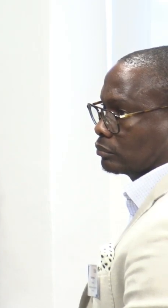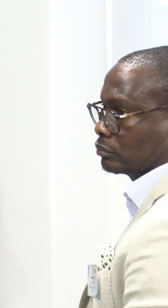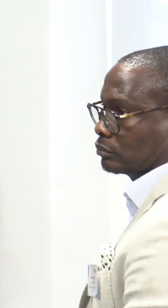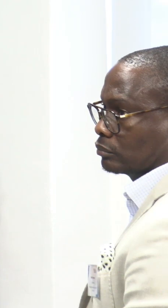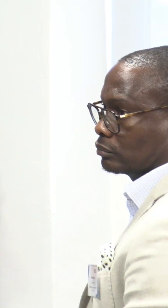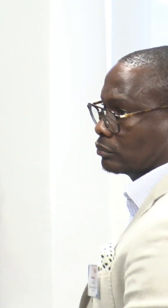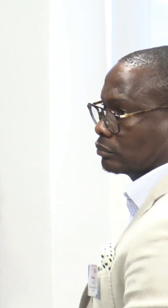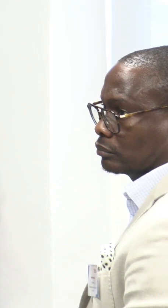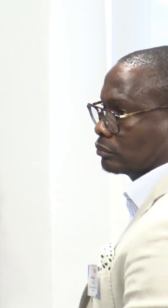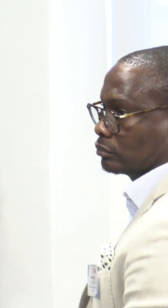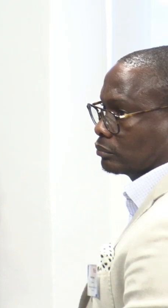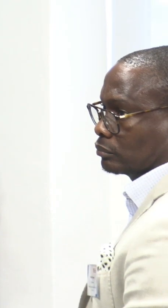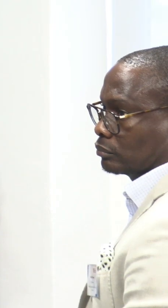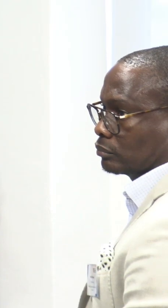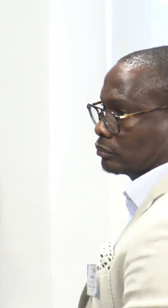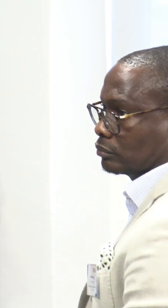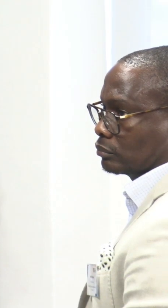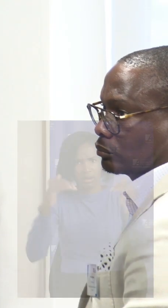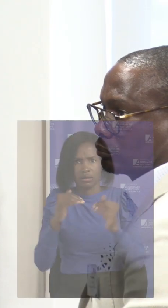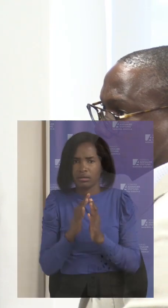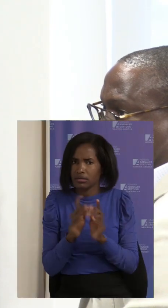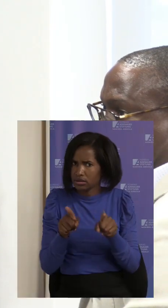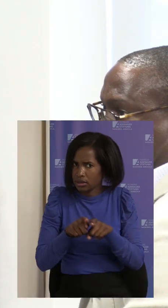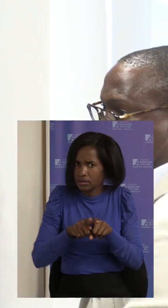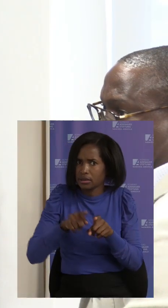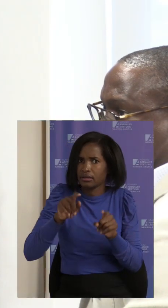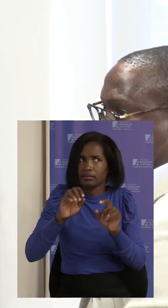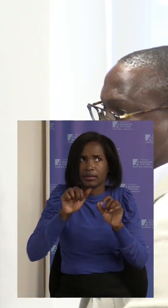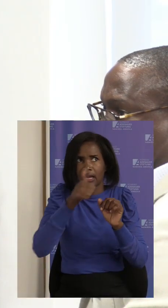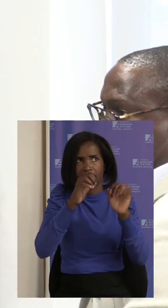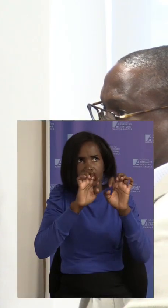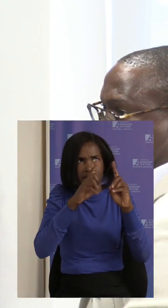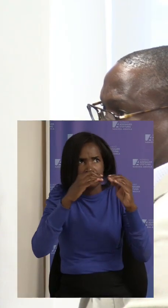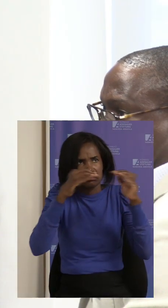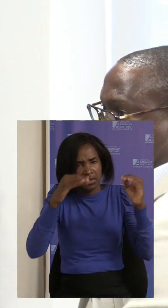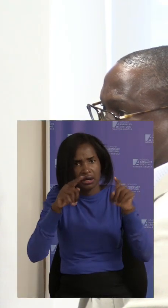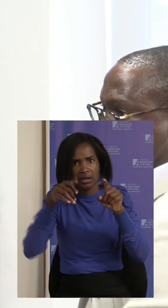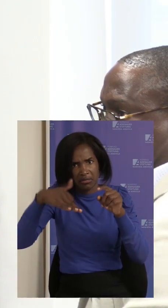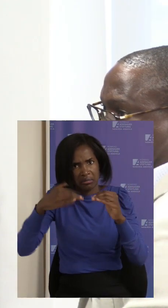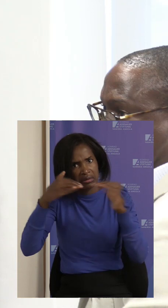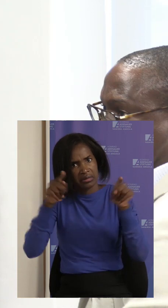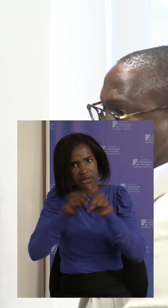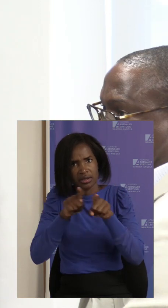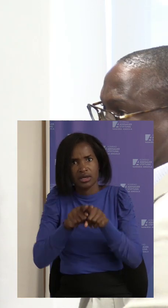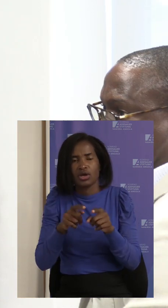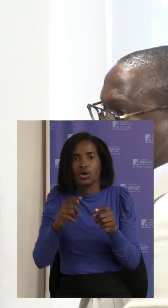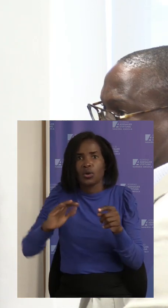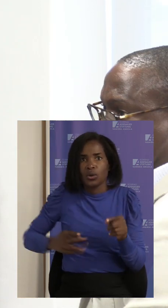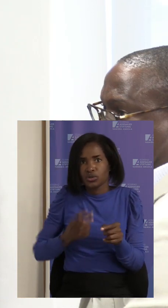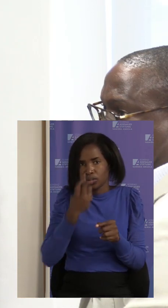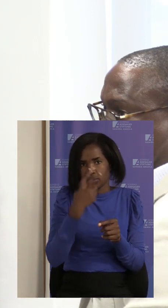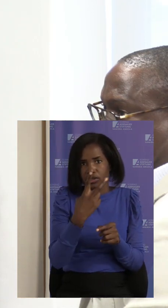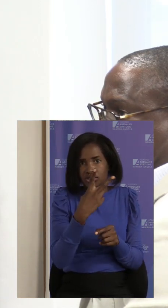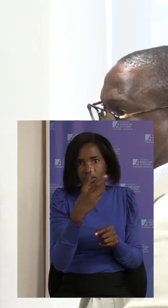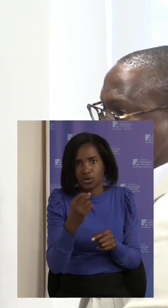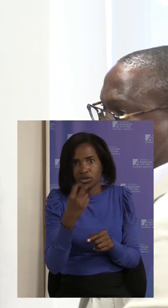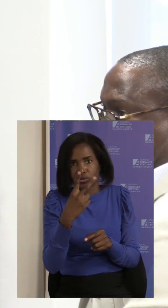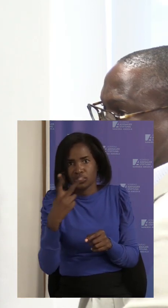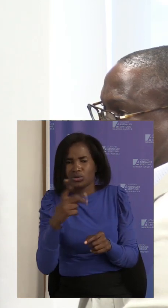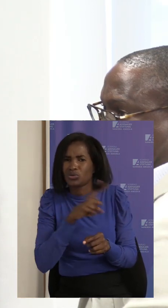that context, we also want to see, in terms of the 2022 Poor School